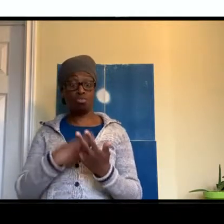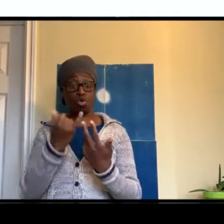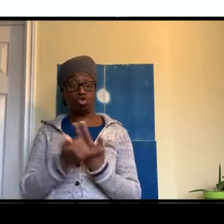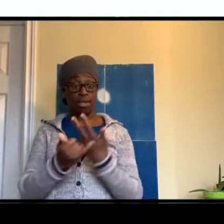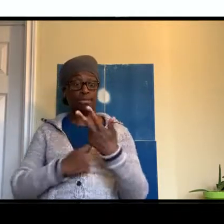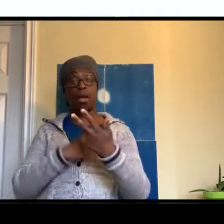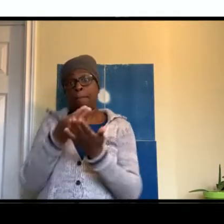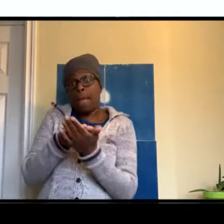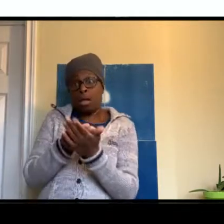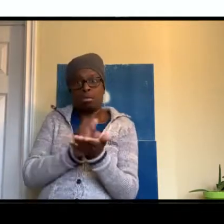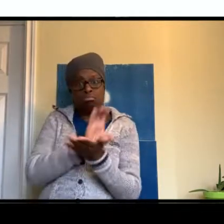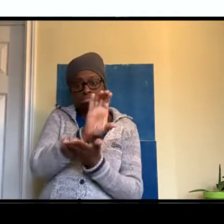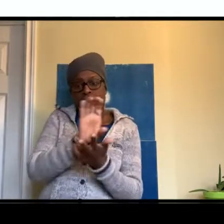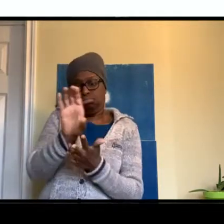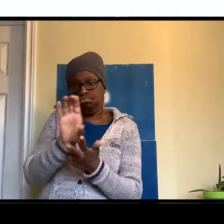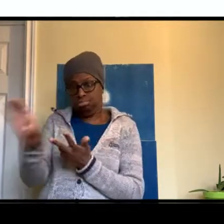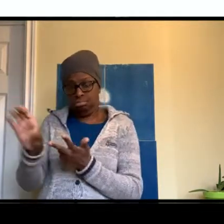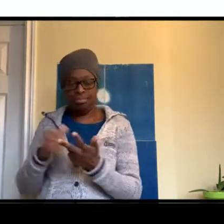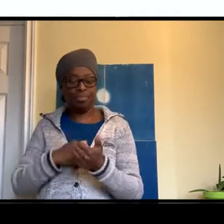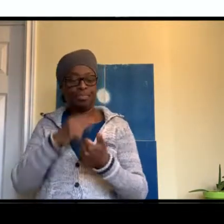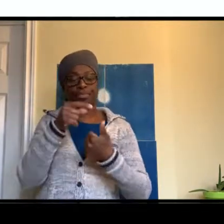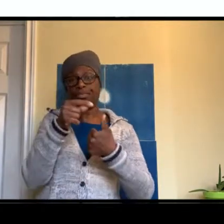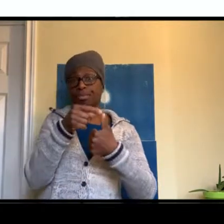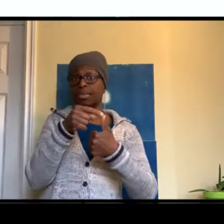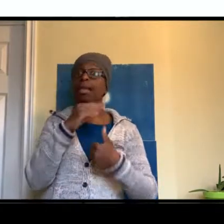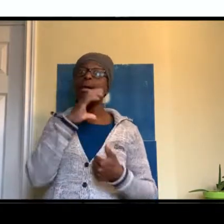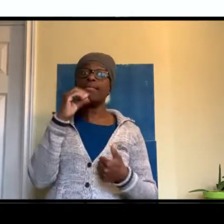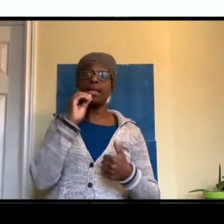is due on March 20th.